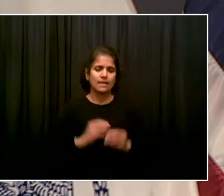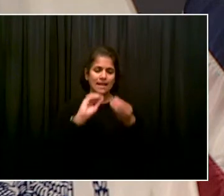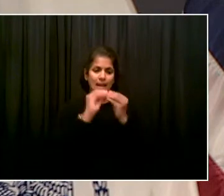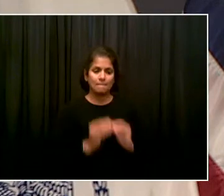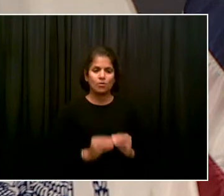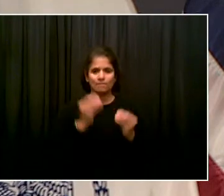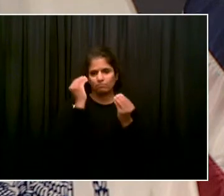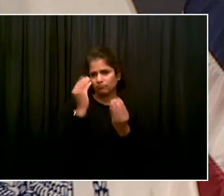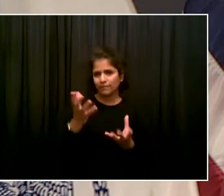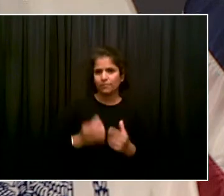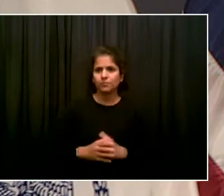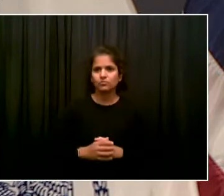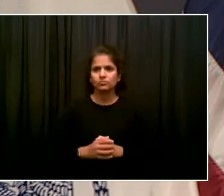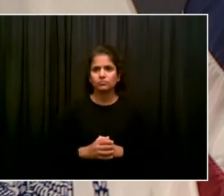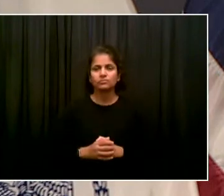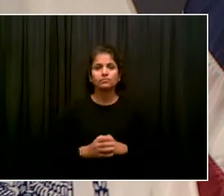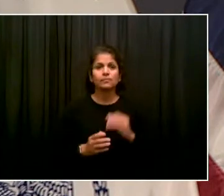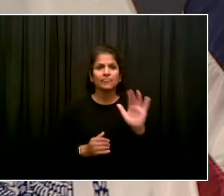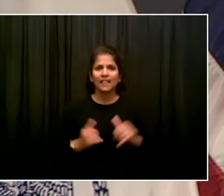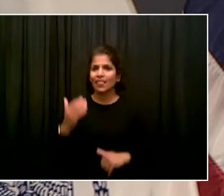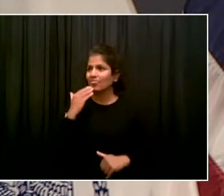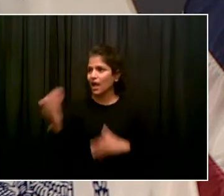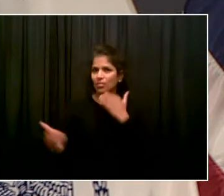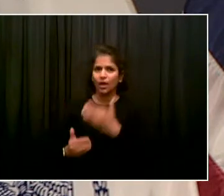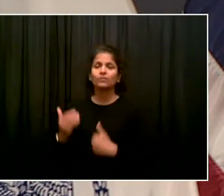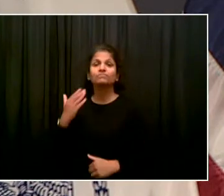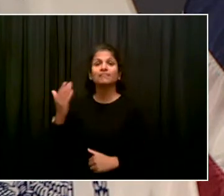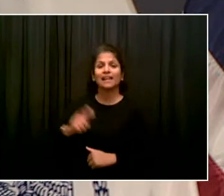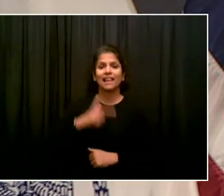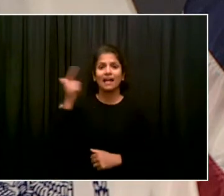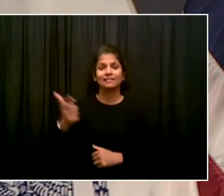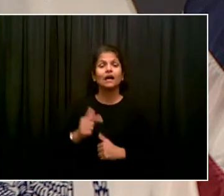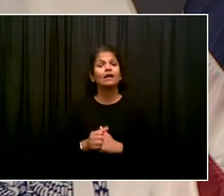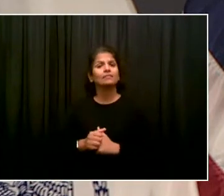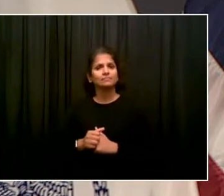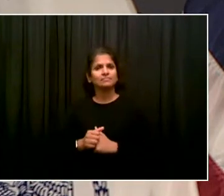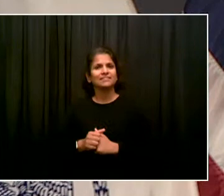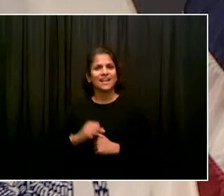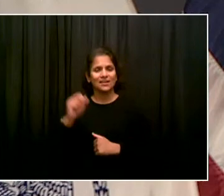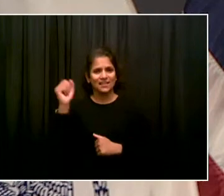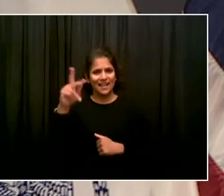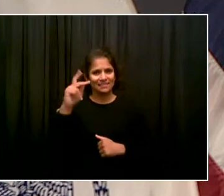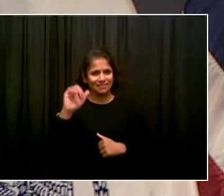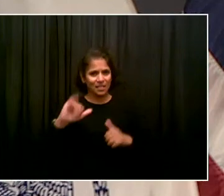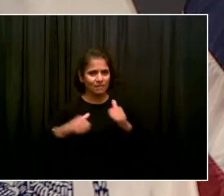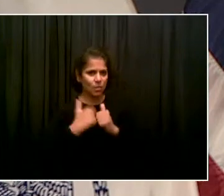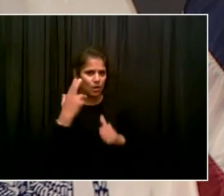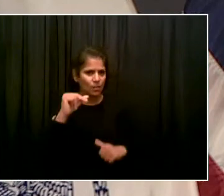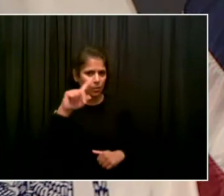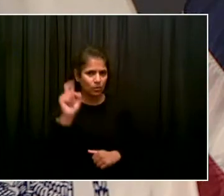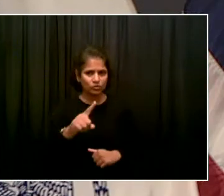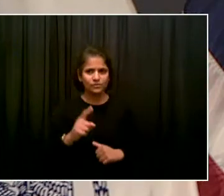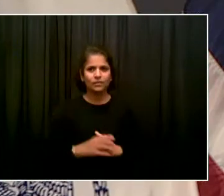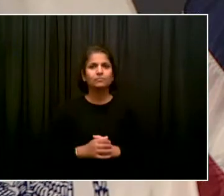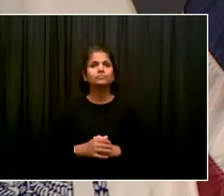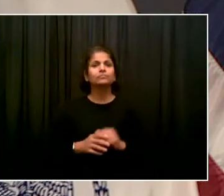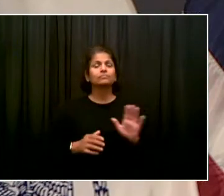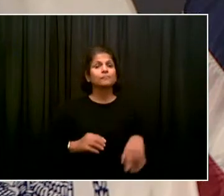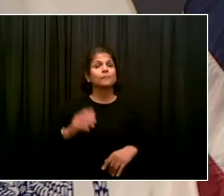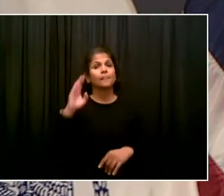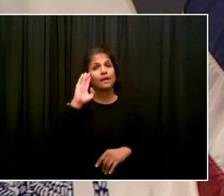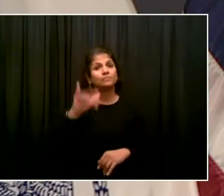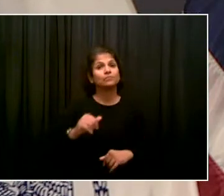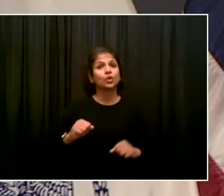And as a follow-up, do you anticipate, as we head into the winter